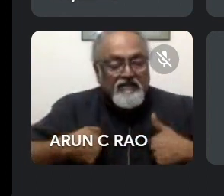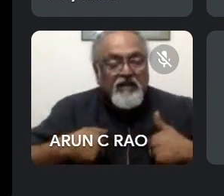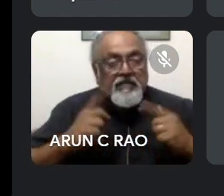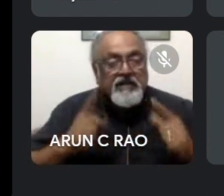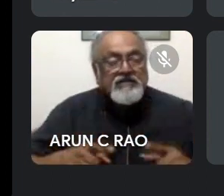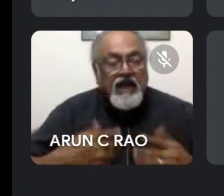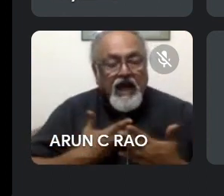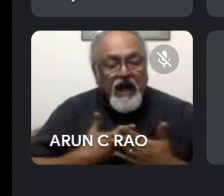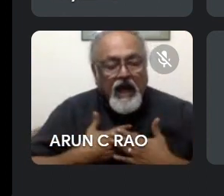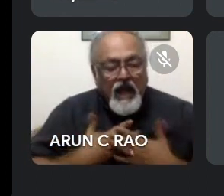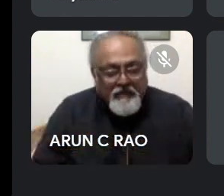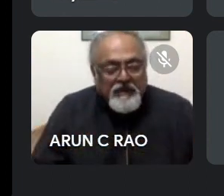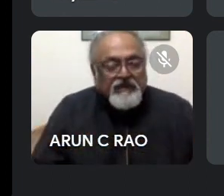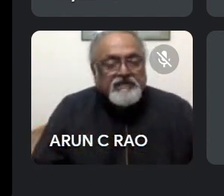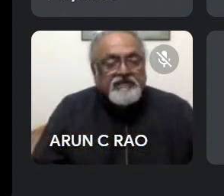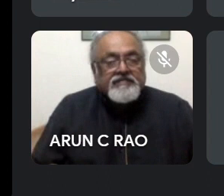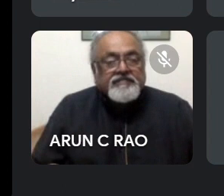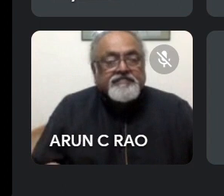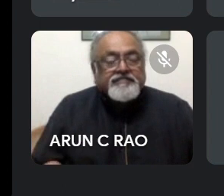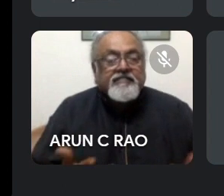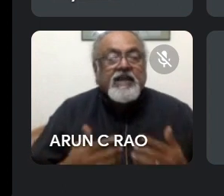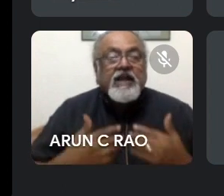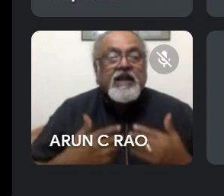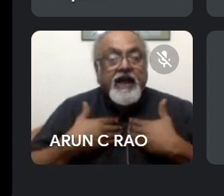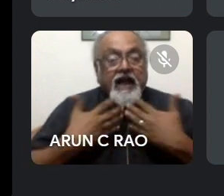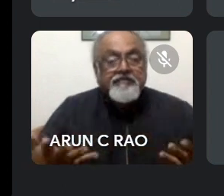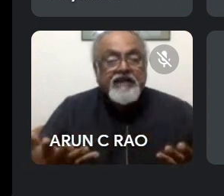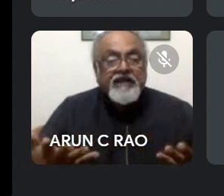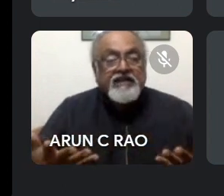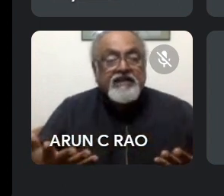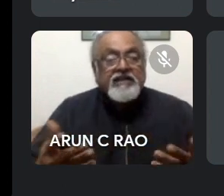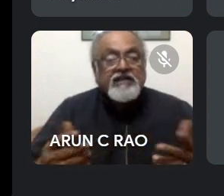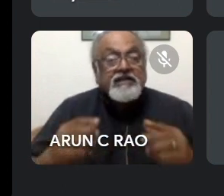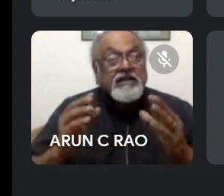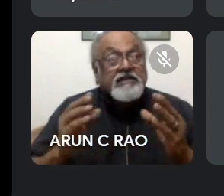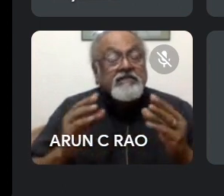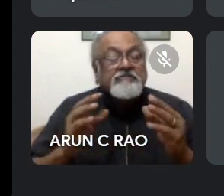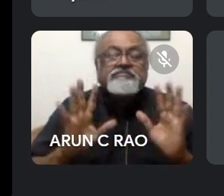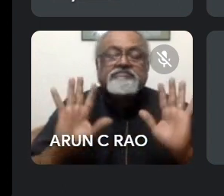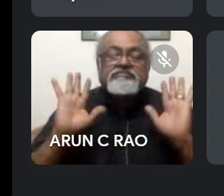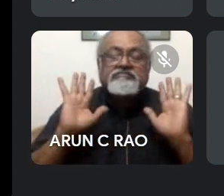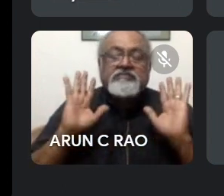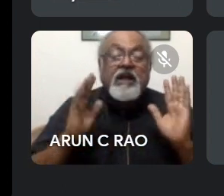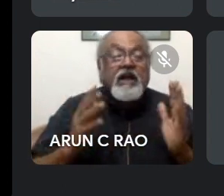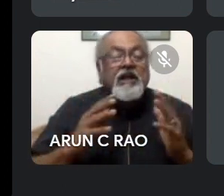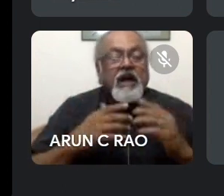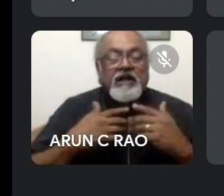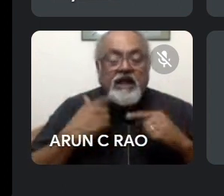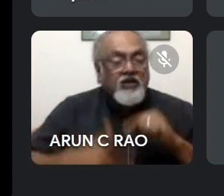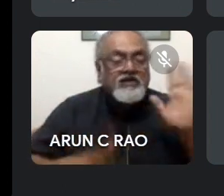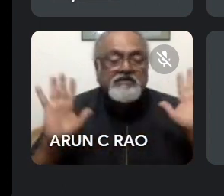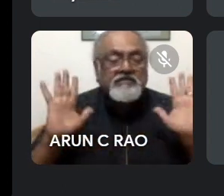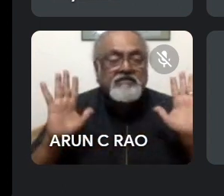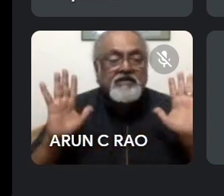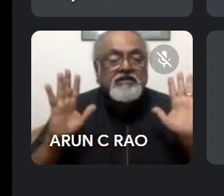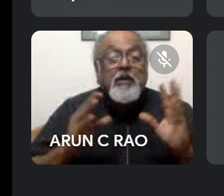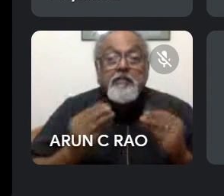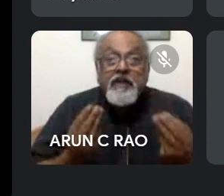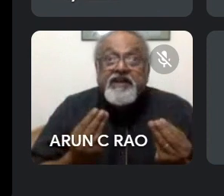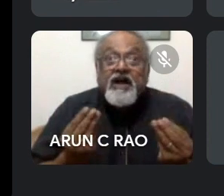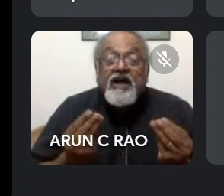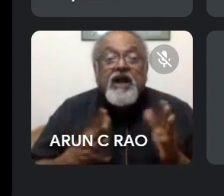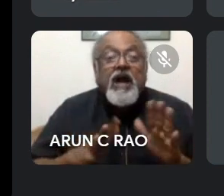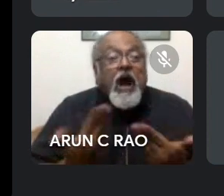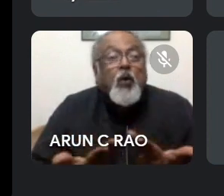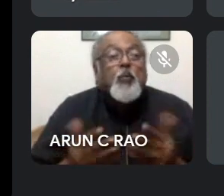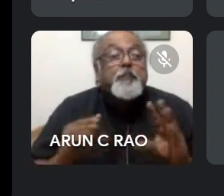this task, this bothers me. Why? Is there a better way to going about it? Is there a better way that I can even think about it?